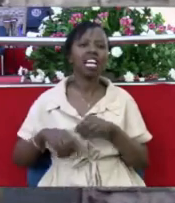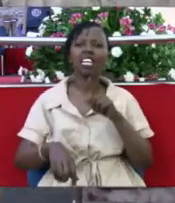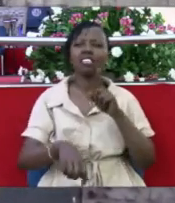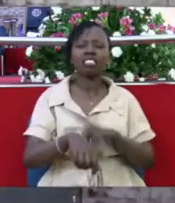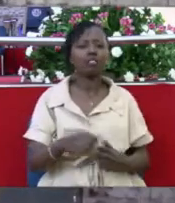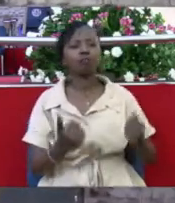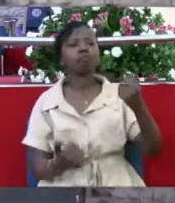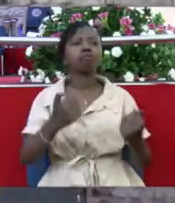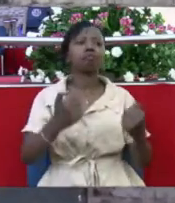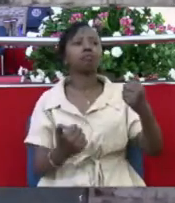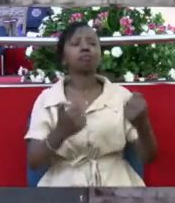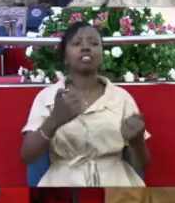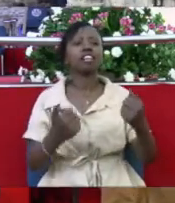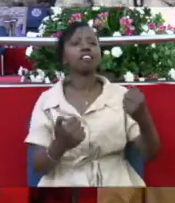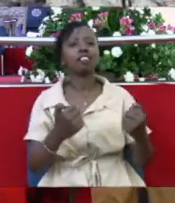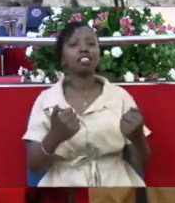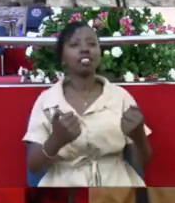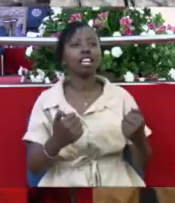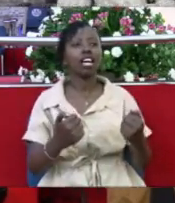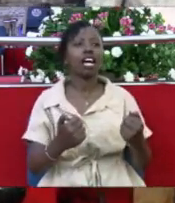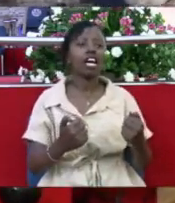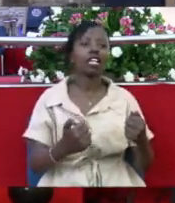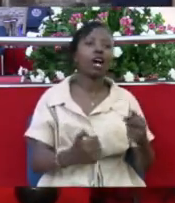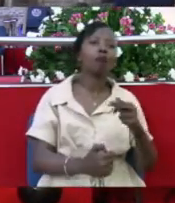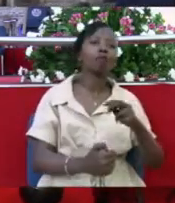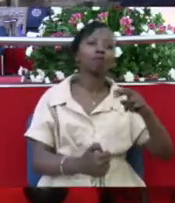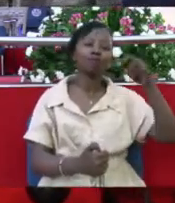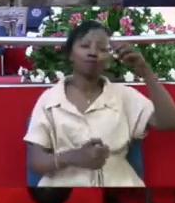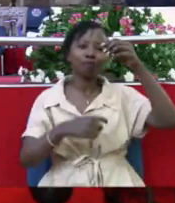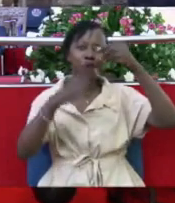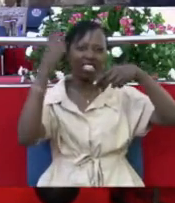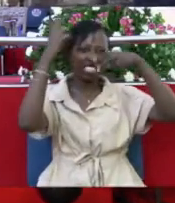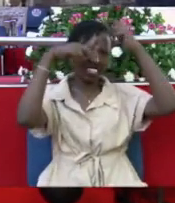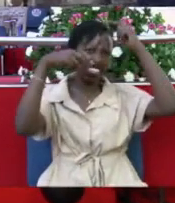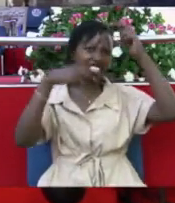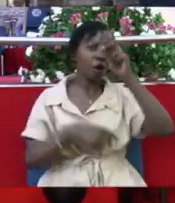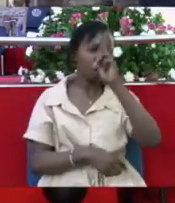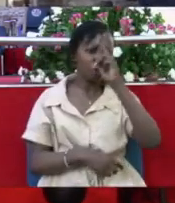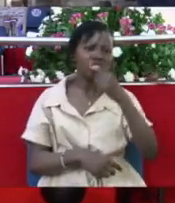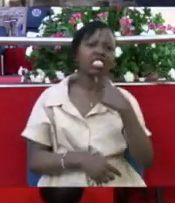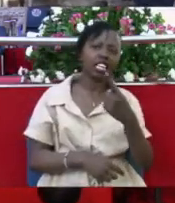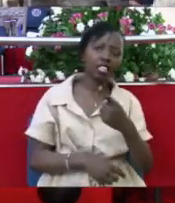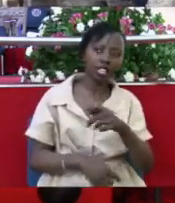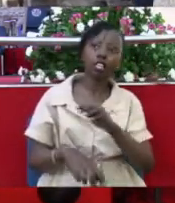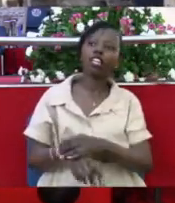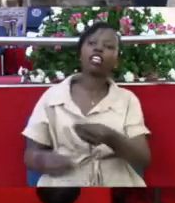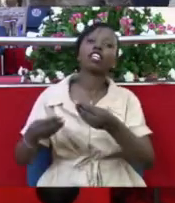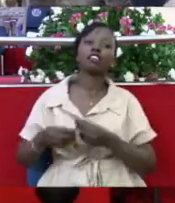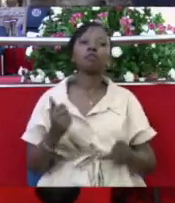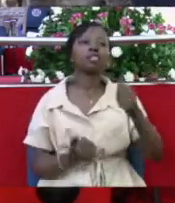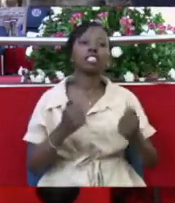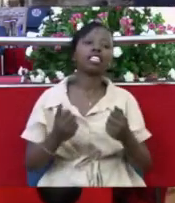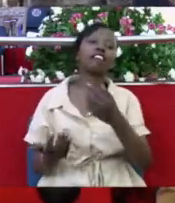road, tembea katika barabara, and a cop tells you simama, askari anakuambia hebu simama kidogo, let a driving license, hebu leta cheti yako